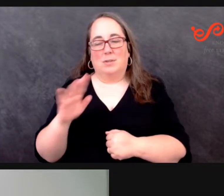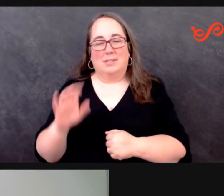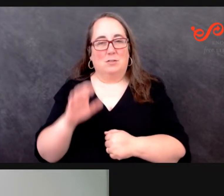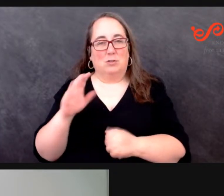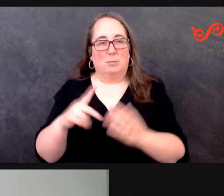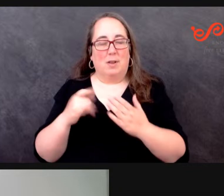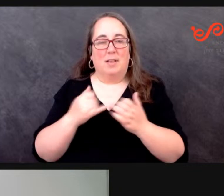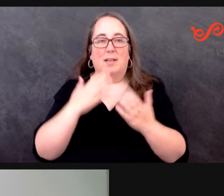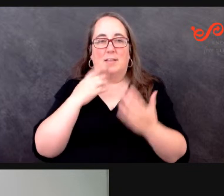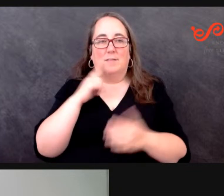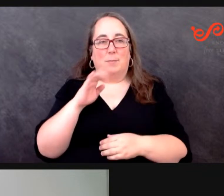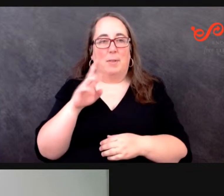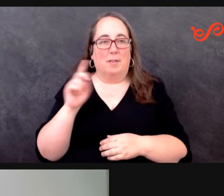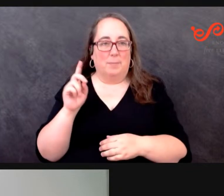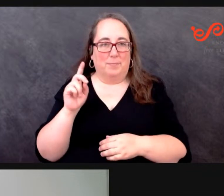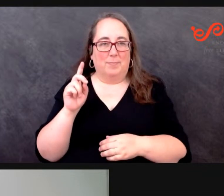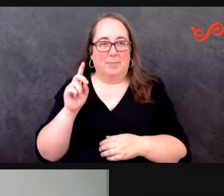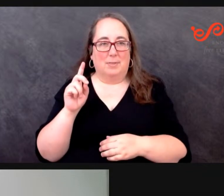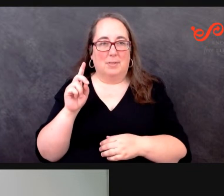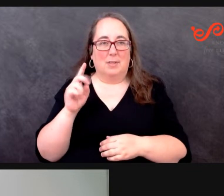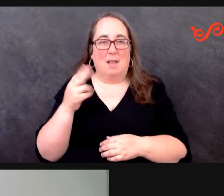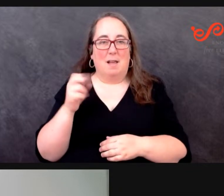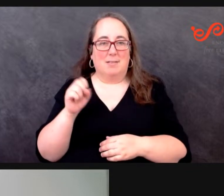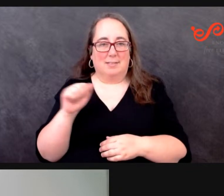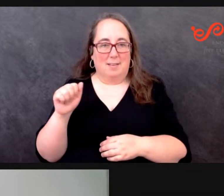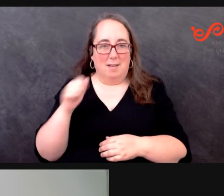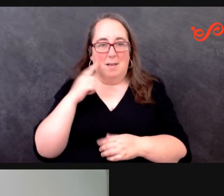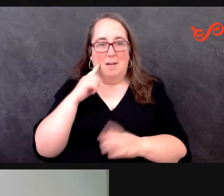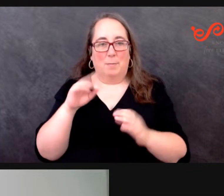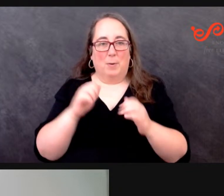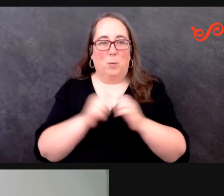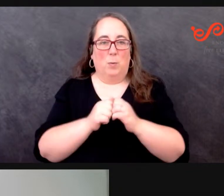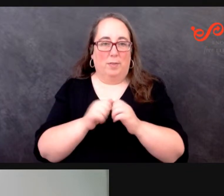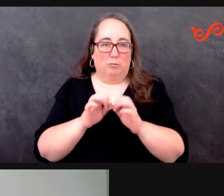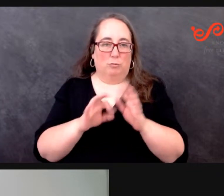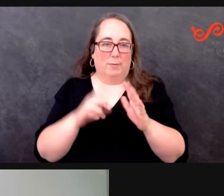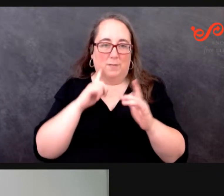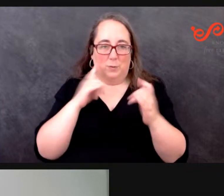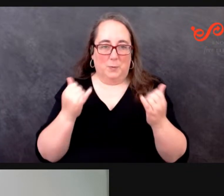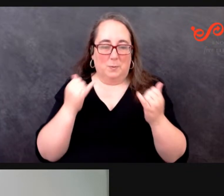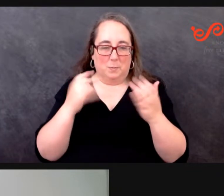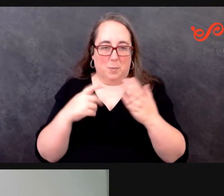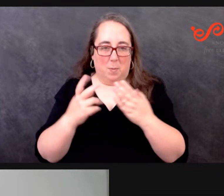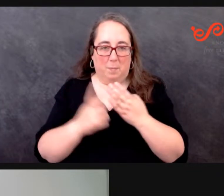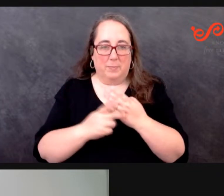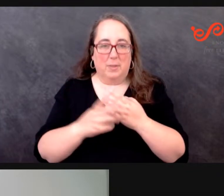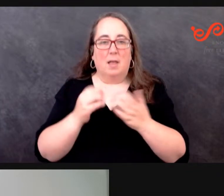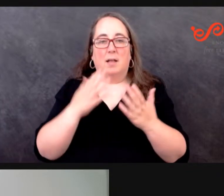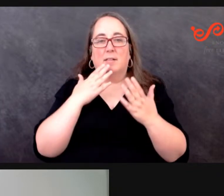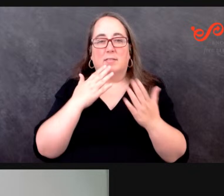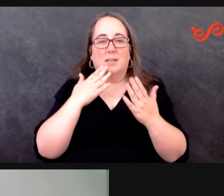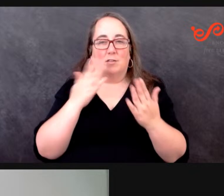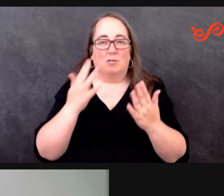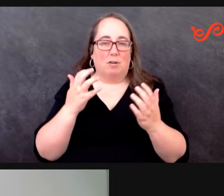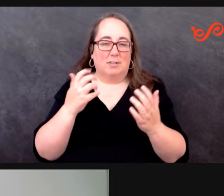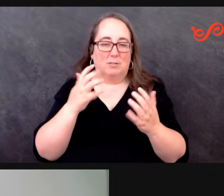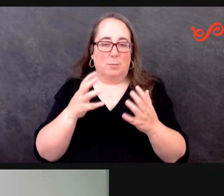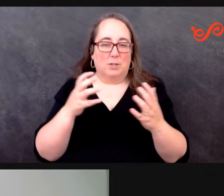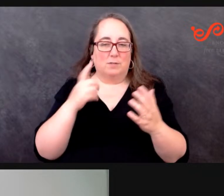Thank you to the Maryland Hearing and Speech Agency for providing us with accessibility for today's program. And thank you, our audience, so much